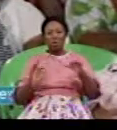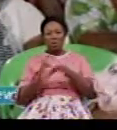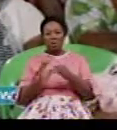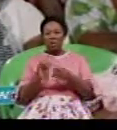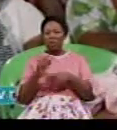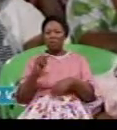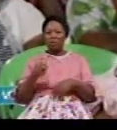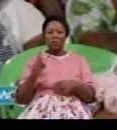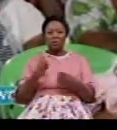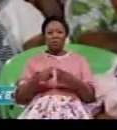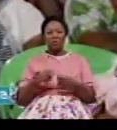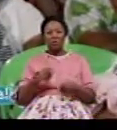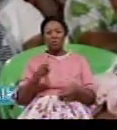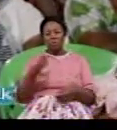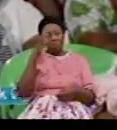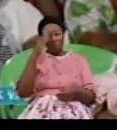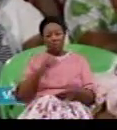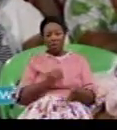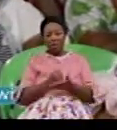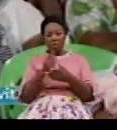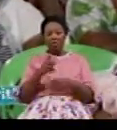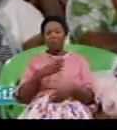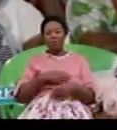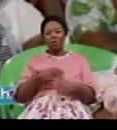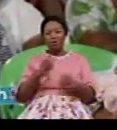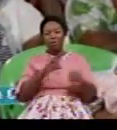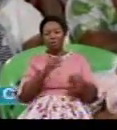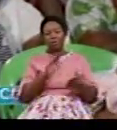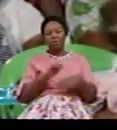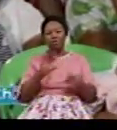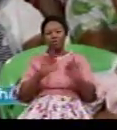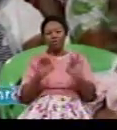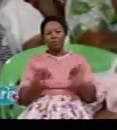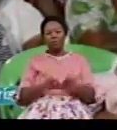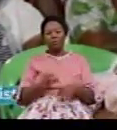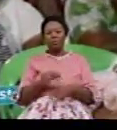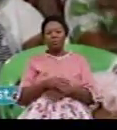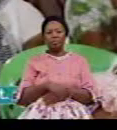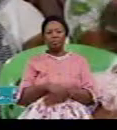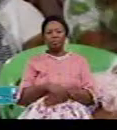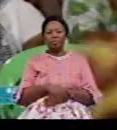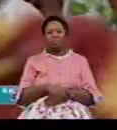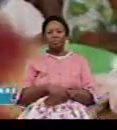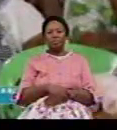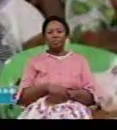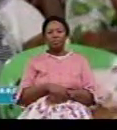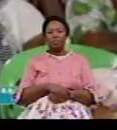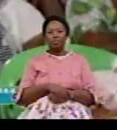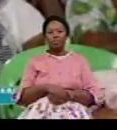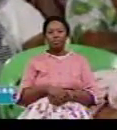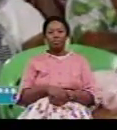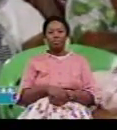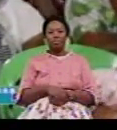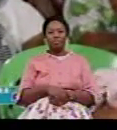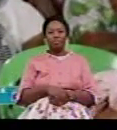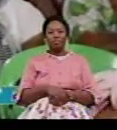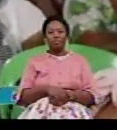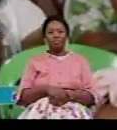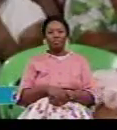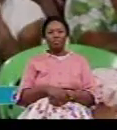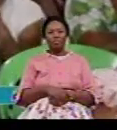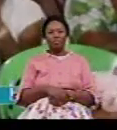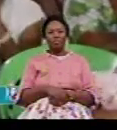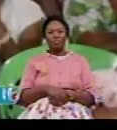help you. Please put them on the form. And for our information, there is going to be global Sunday worship tomorrow, special worship